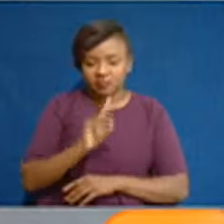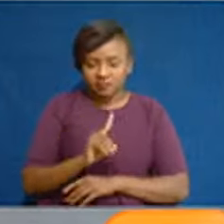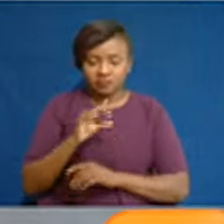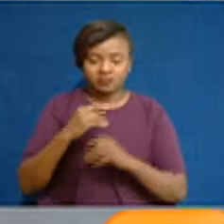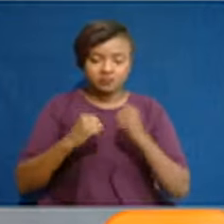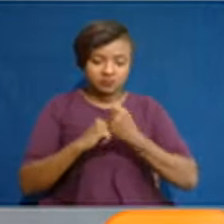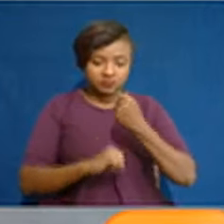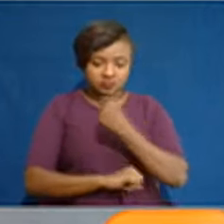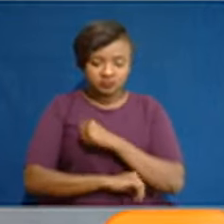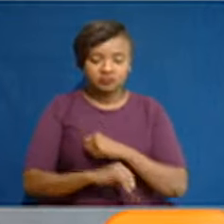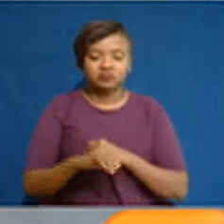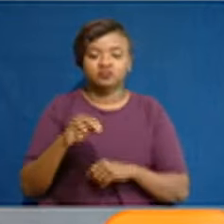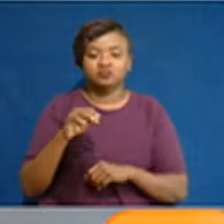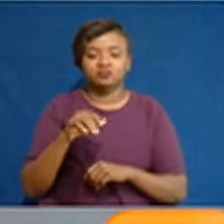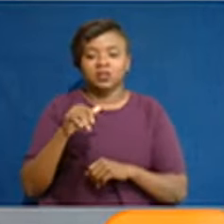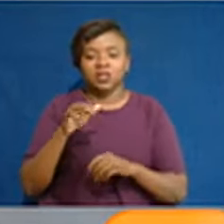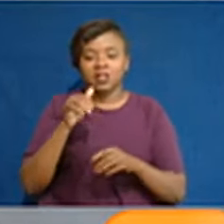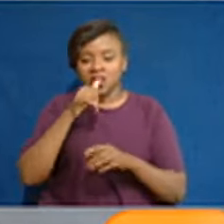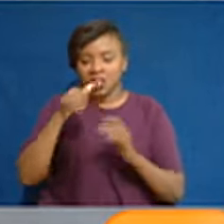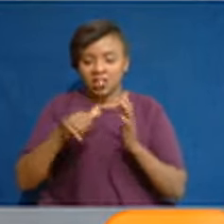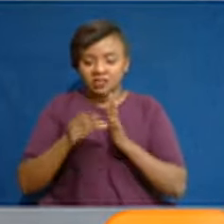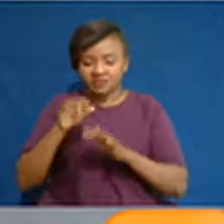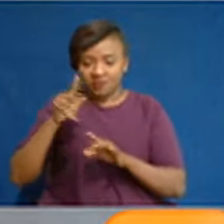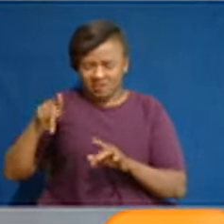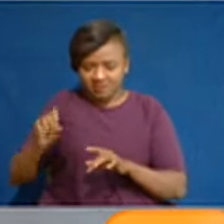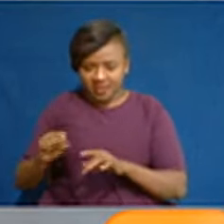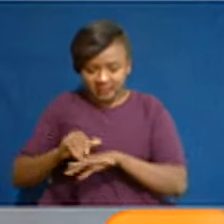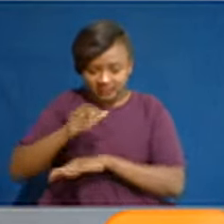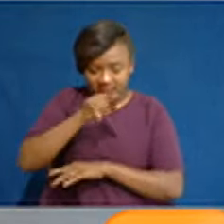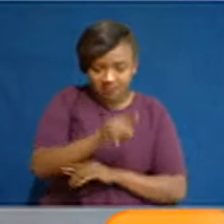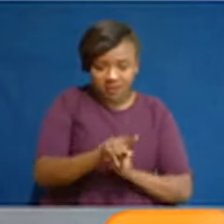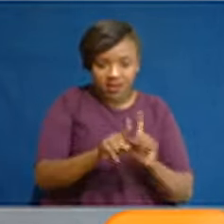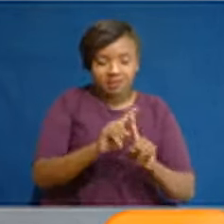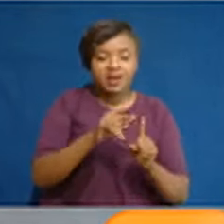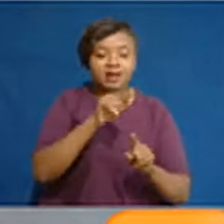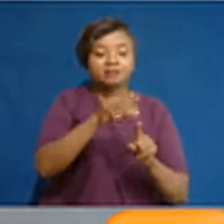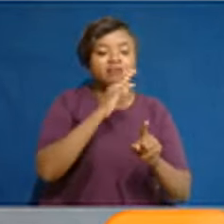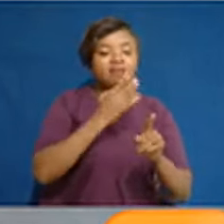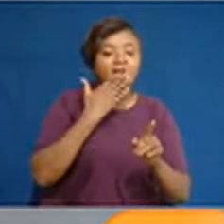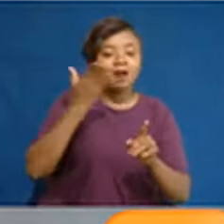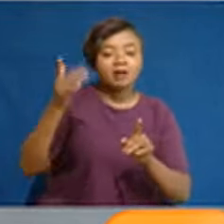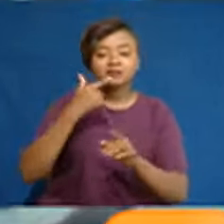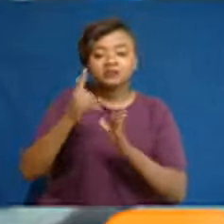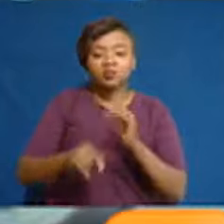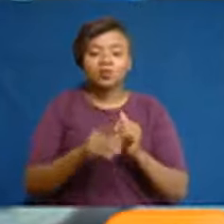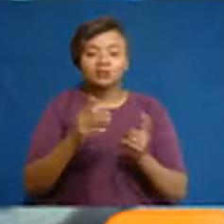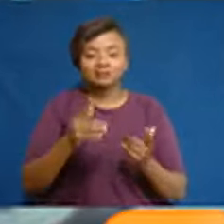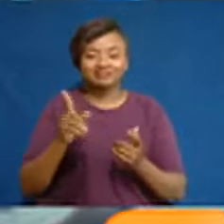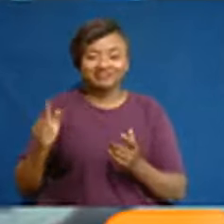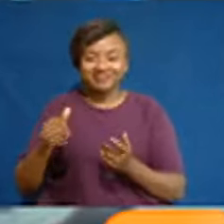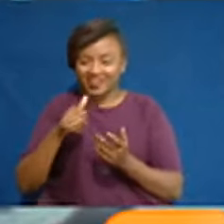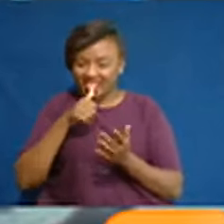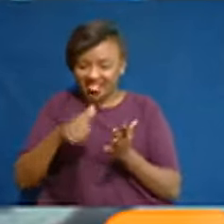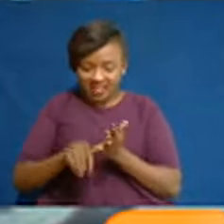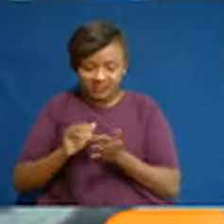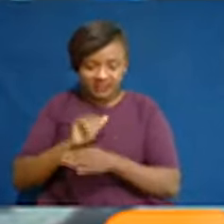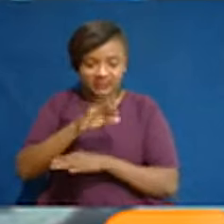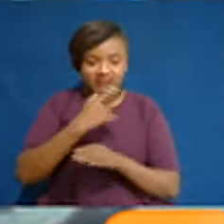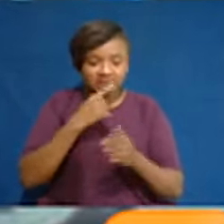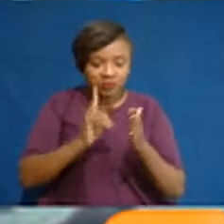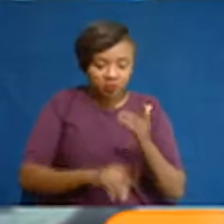Korir Sing-Moe, and he talked about, it is noteworthy that several of your grantees below mentioned received a total